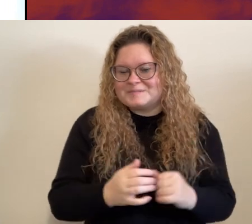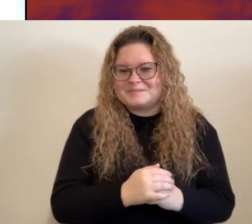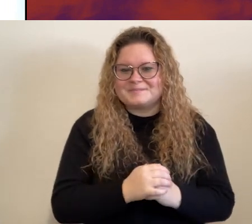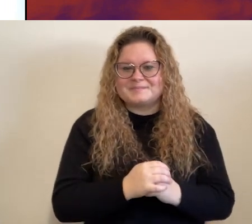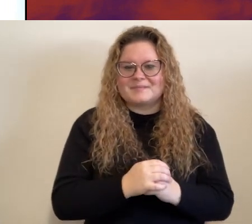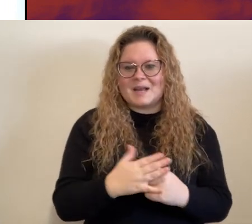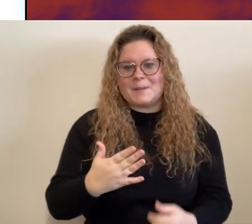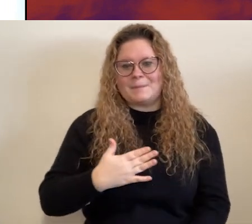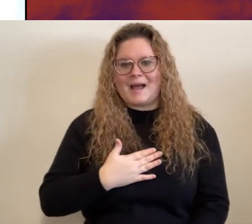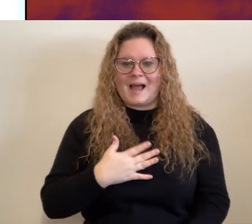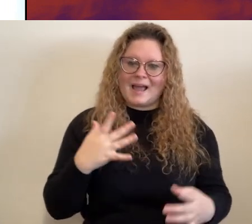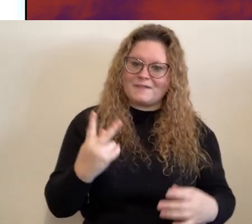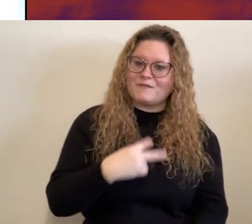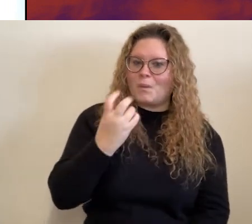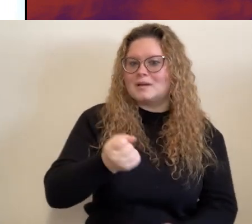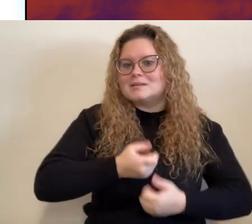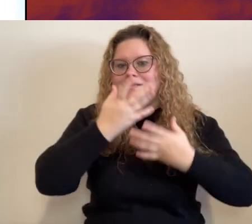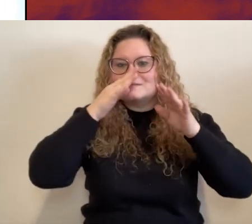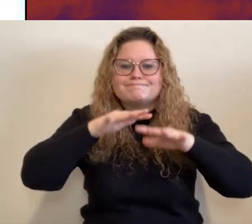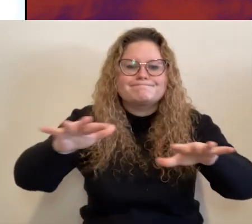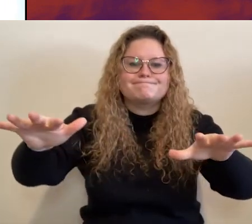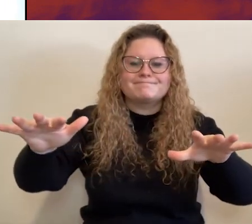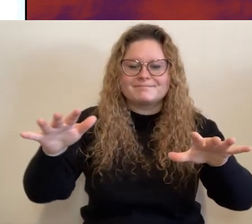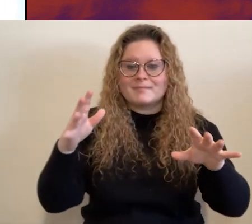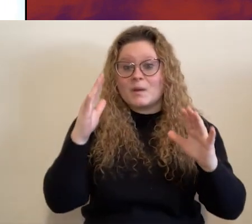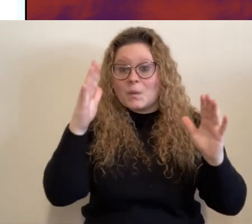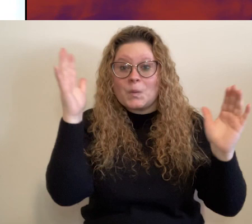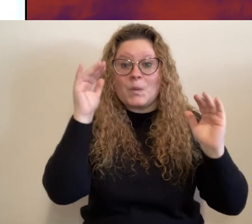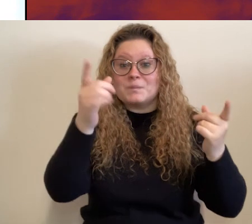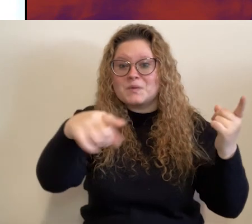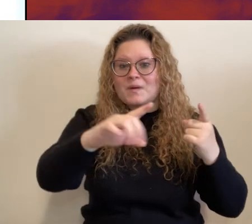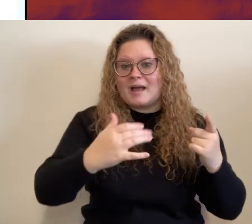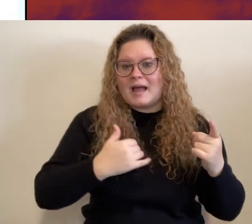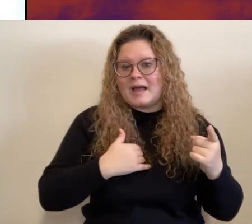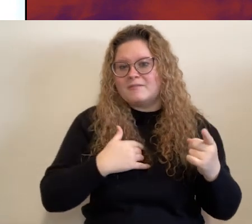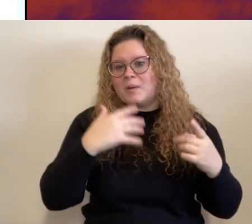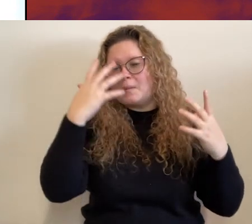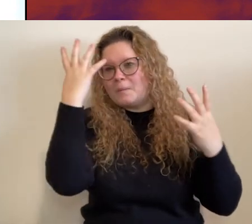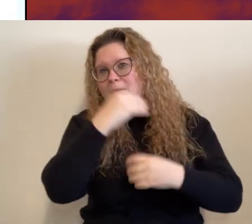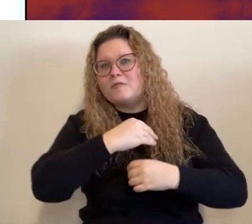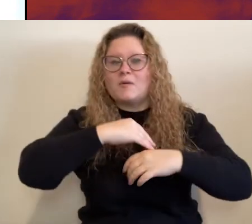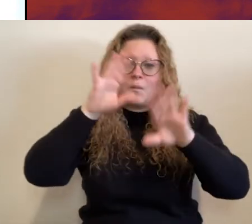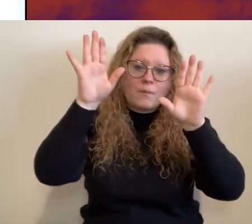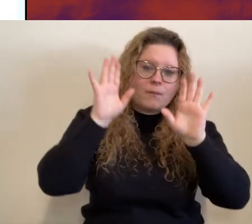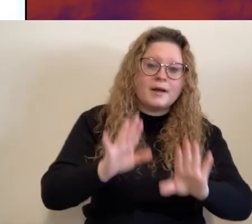my voice. And I hope you have a glorious, wonderful branding experience